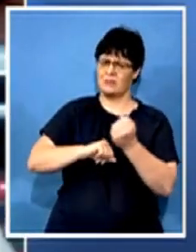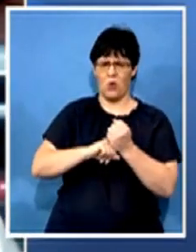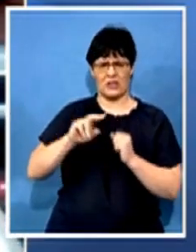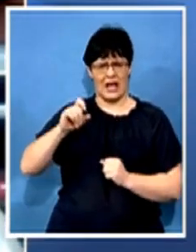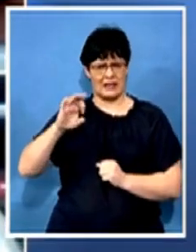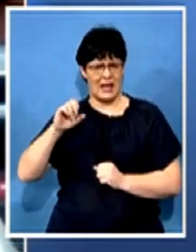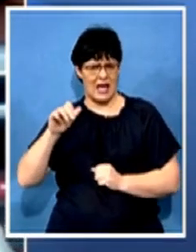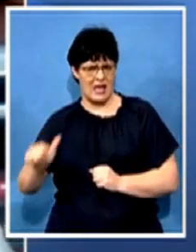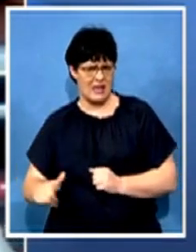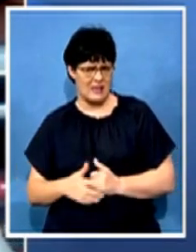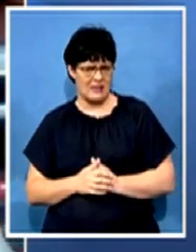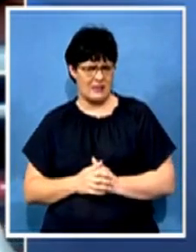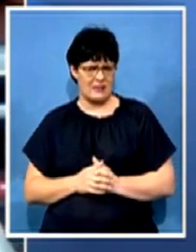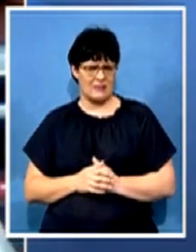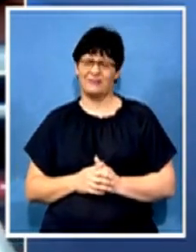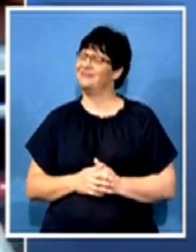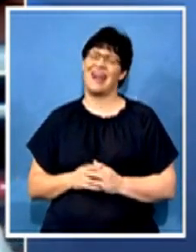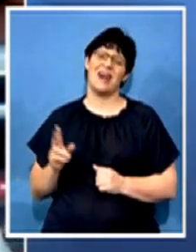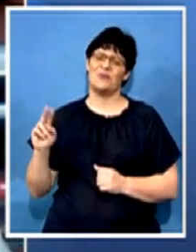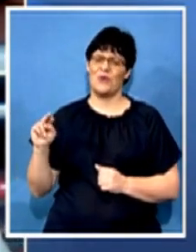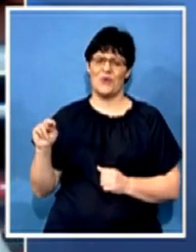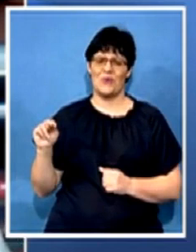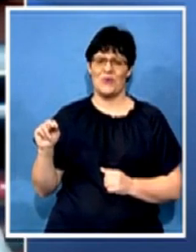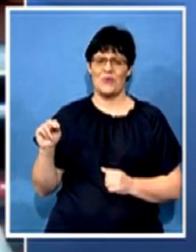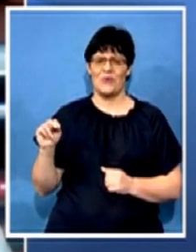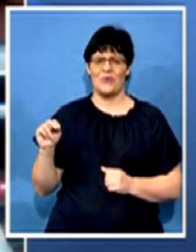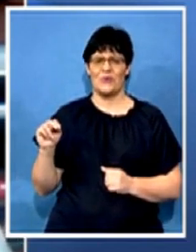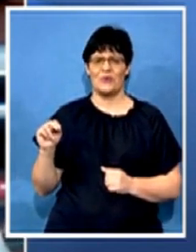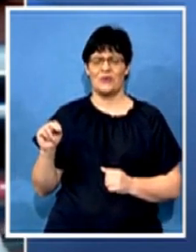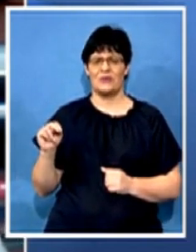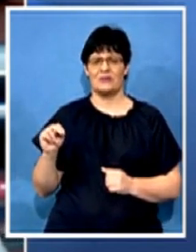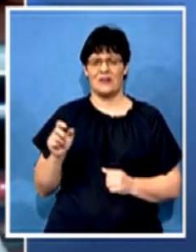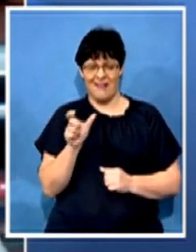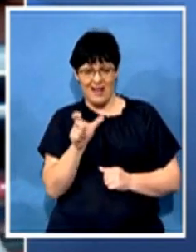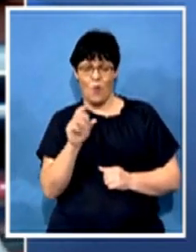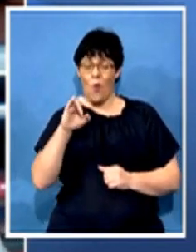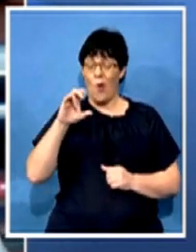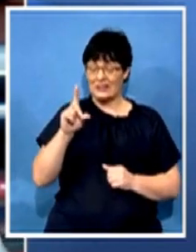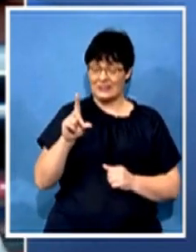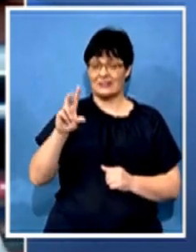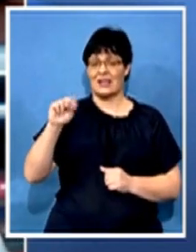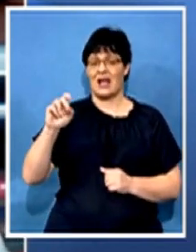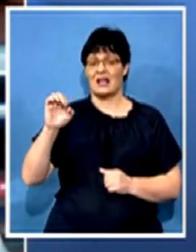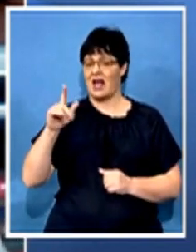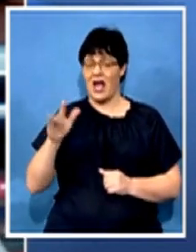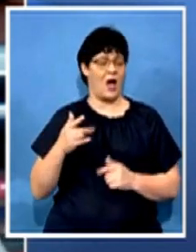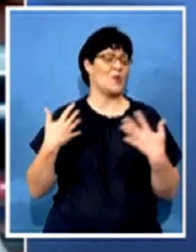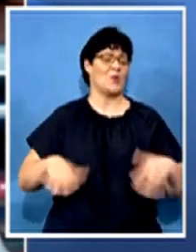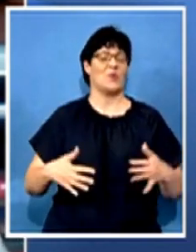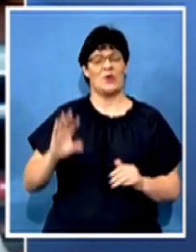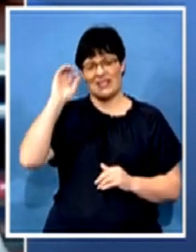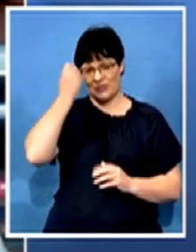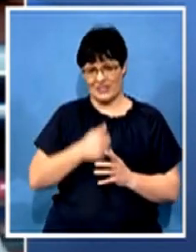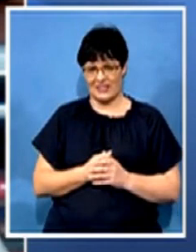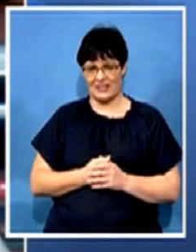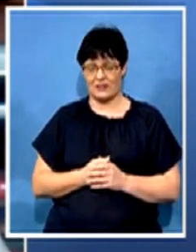No, the word in Nkandla is a very interesting one because you would expect that since the former president comes